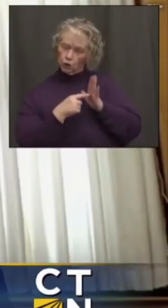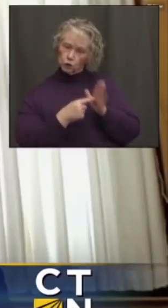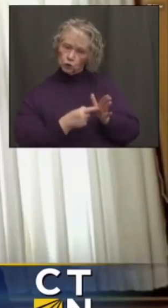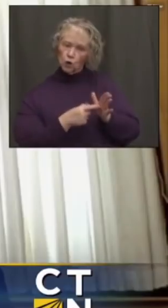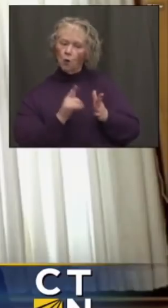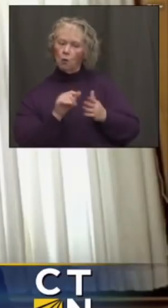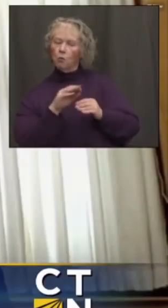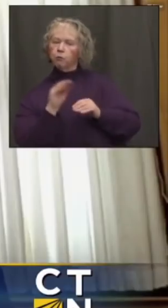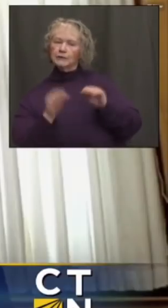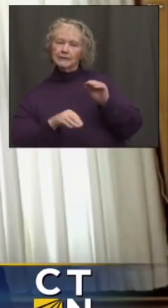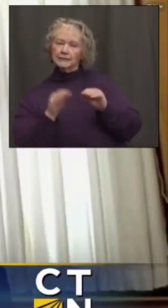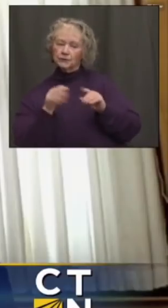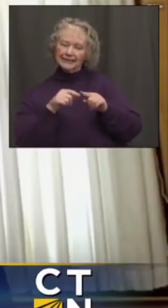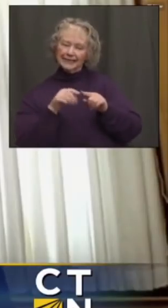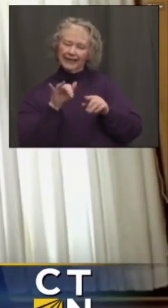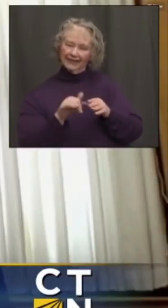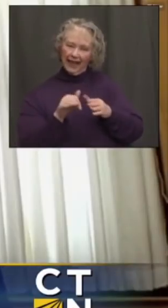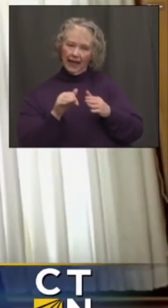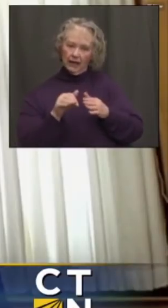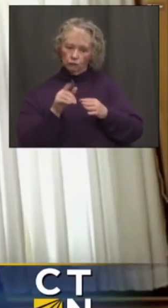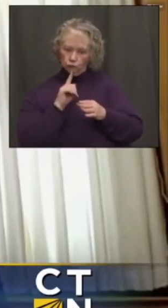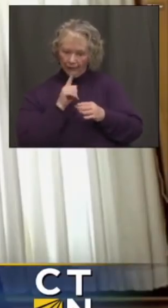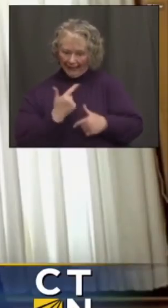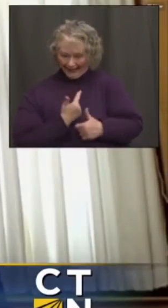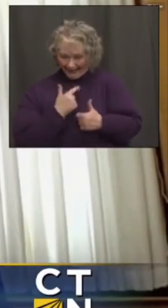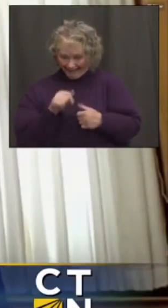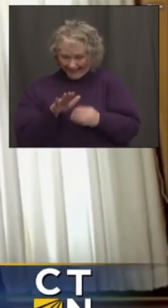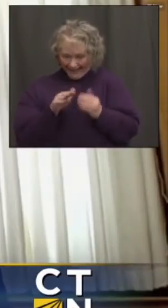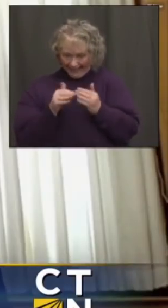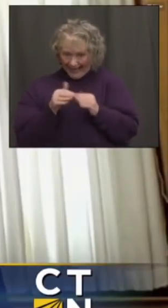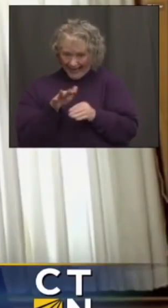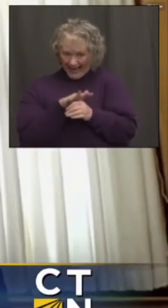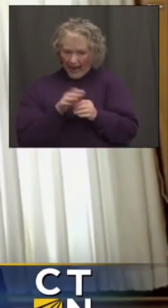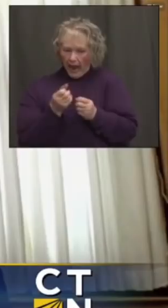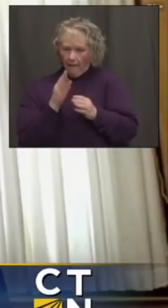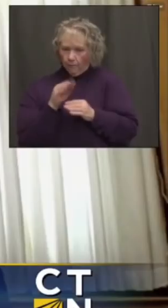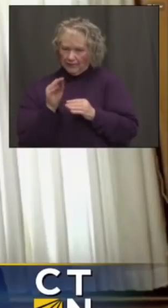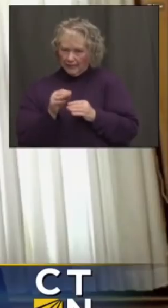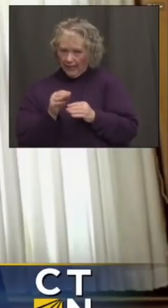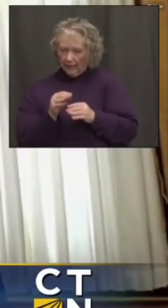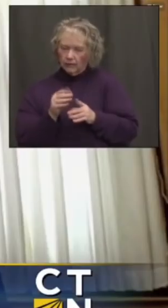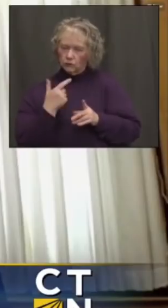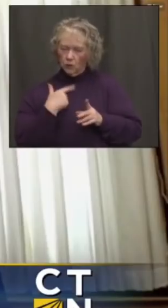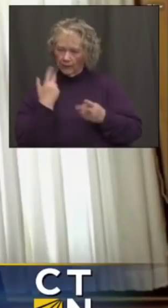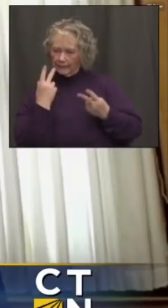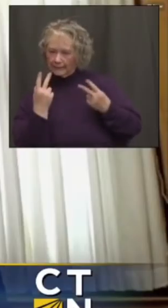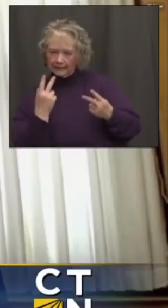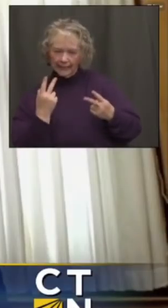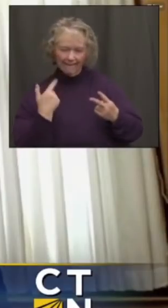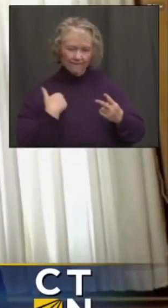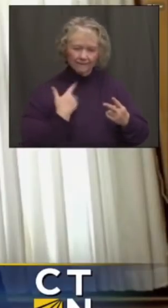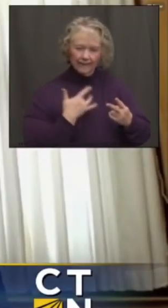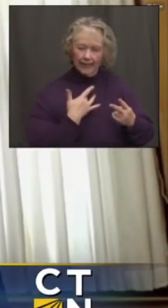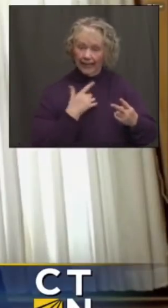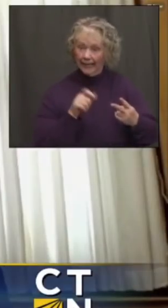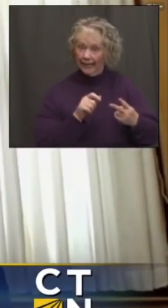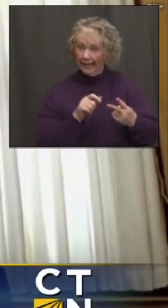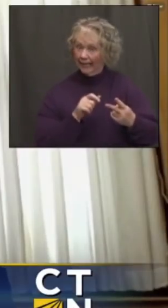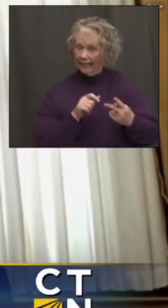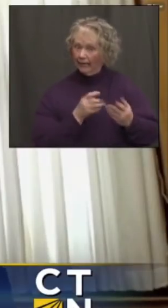them and their communities. But many of those sites do serve people from all neighboring towns. So we have put a map up on the state's open data portal, and we've published that a